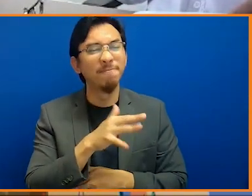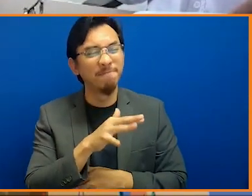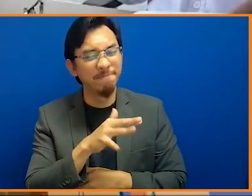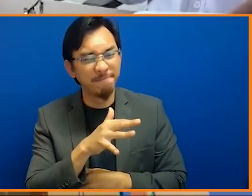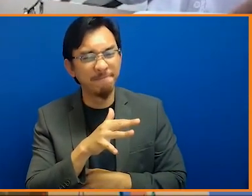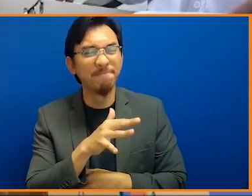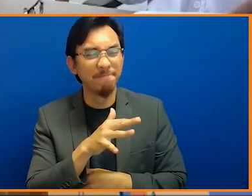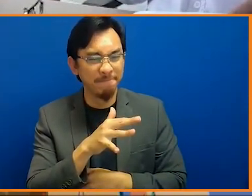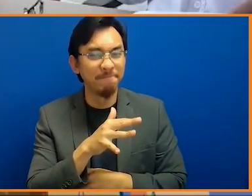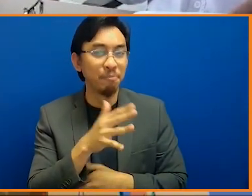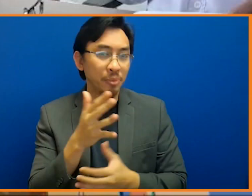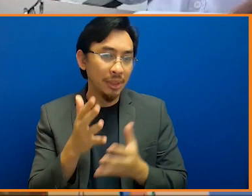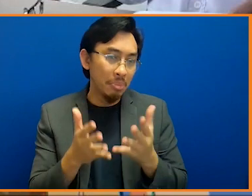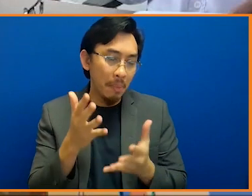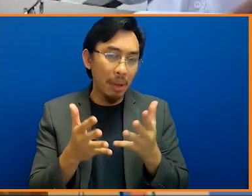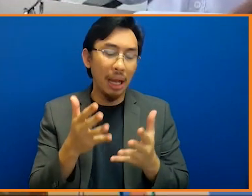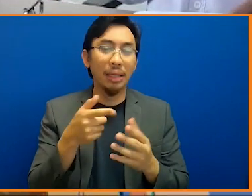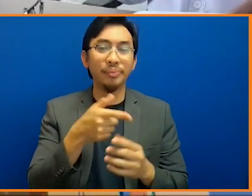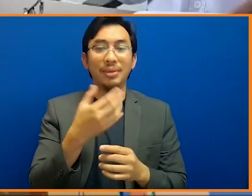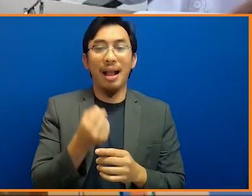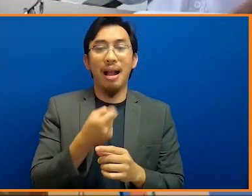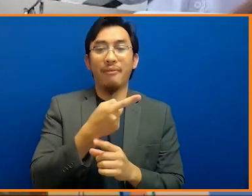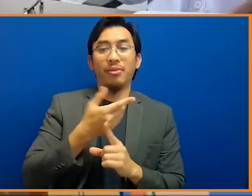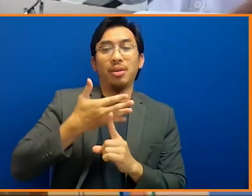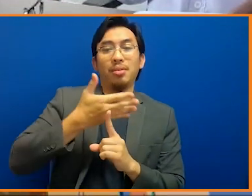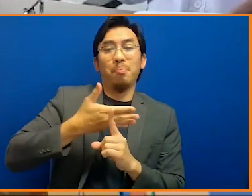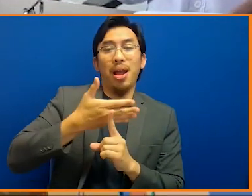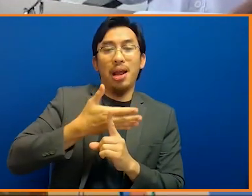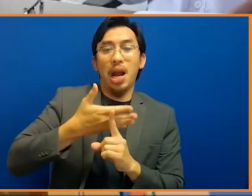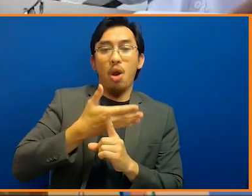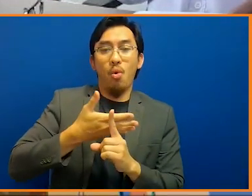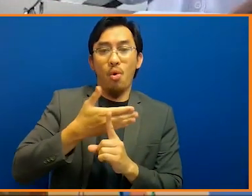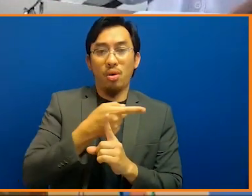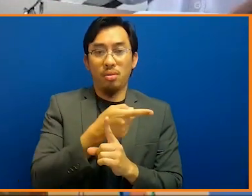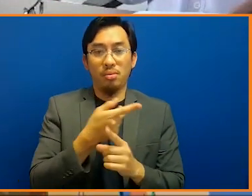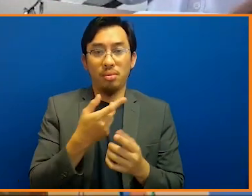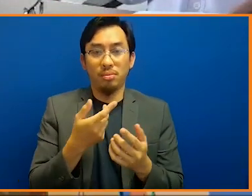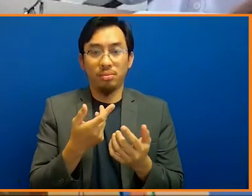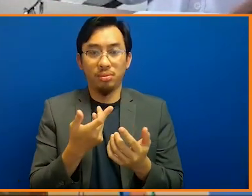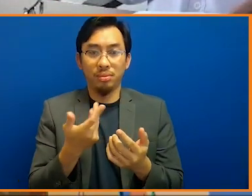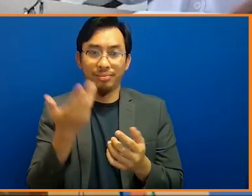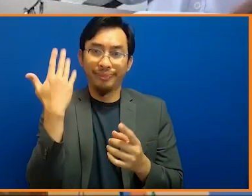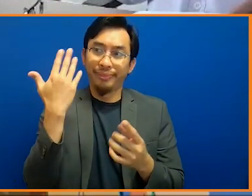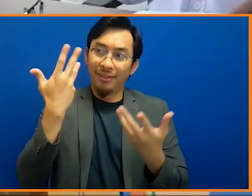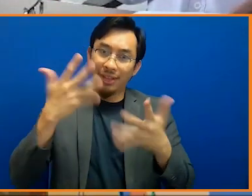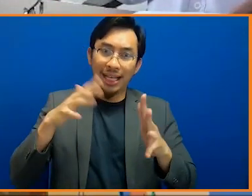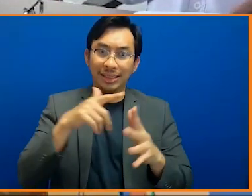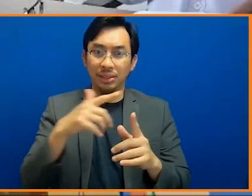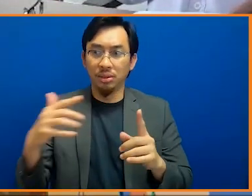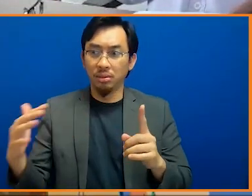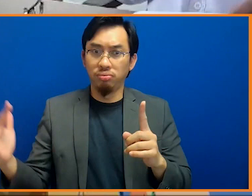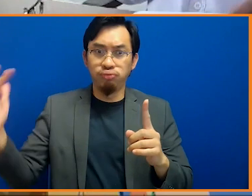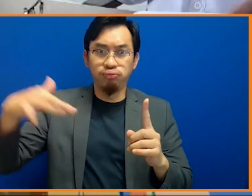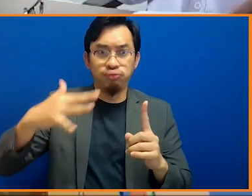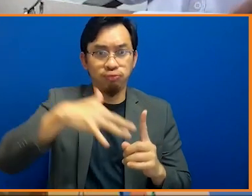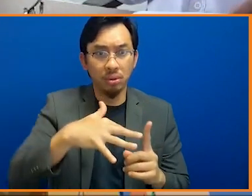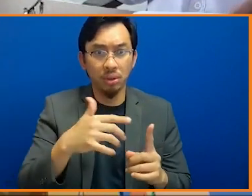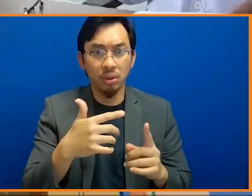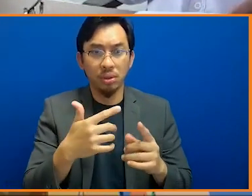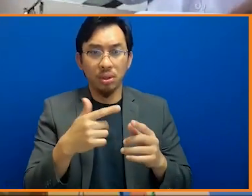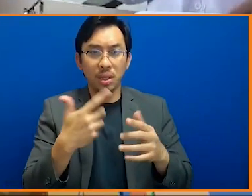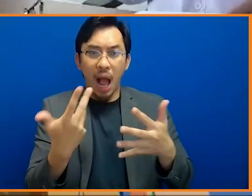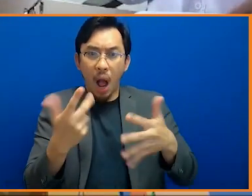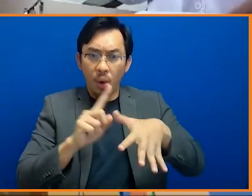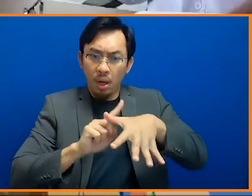That probably very much motivated or the background of the way they perceive on the tsunami